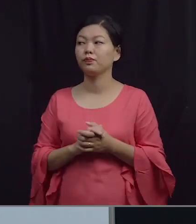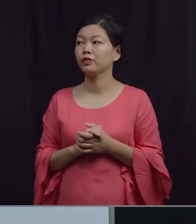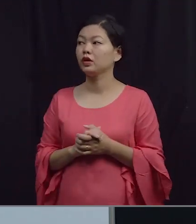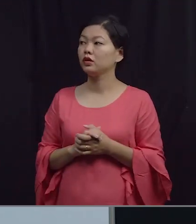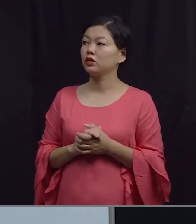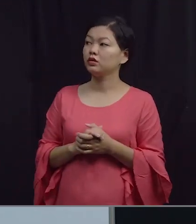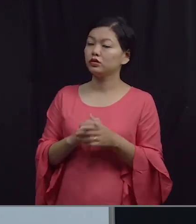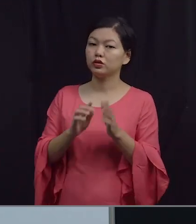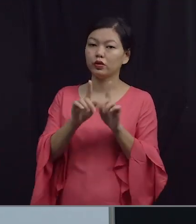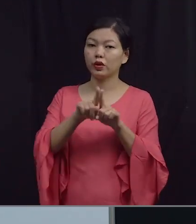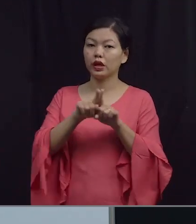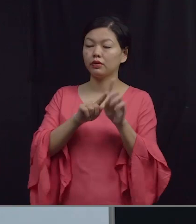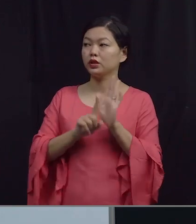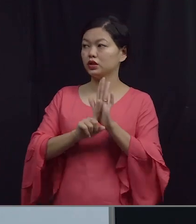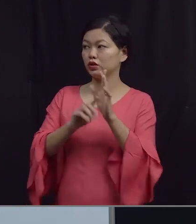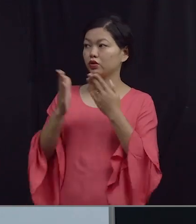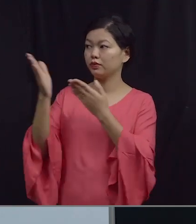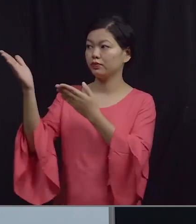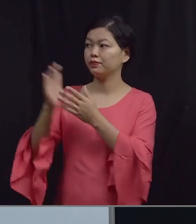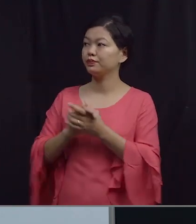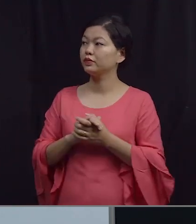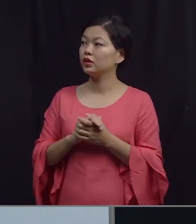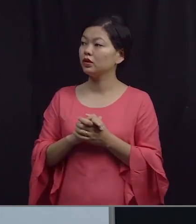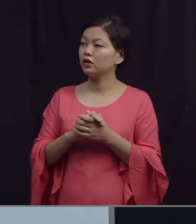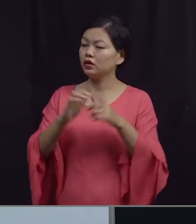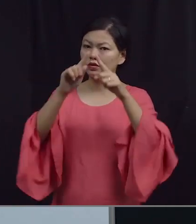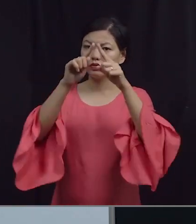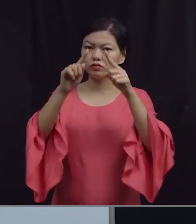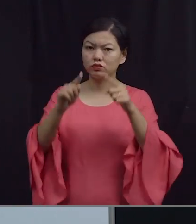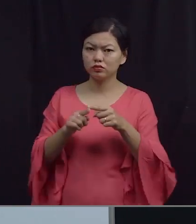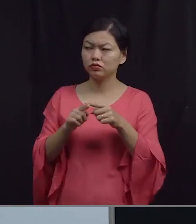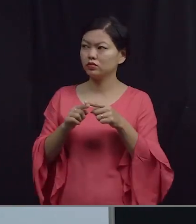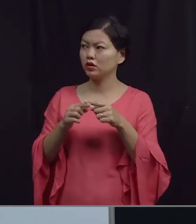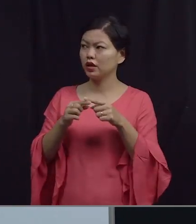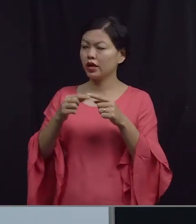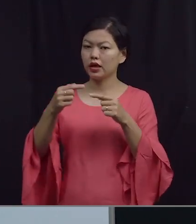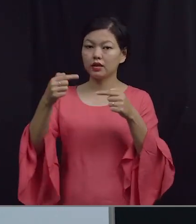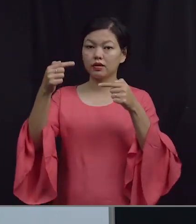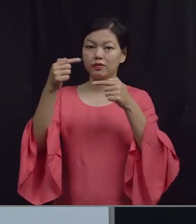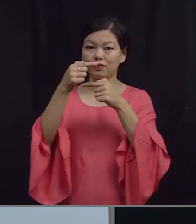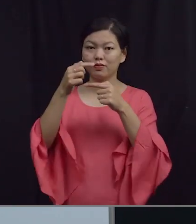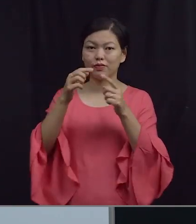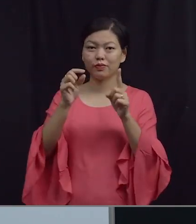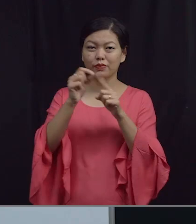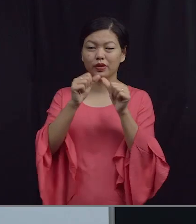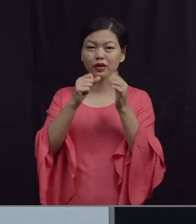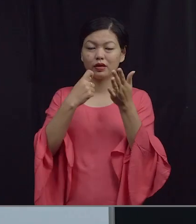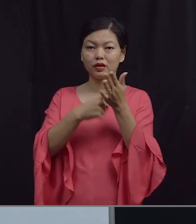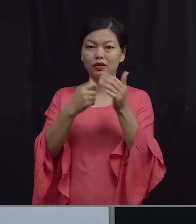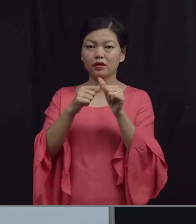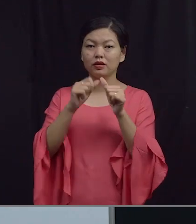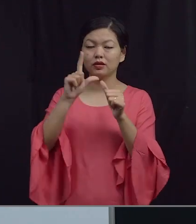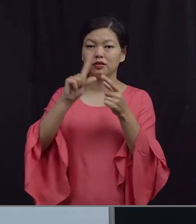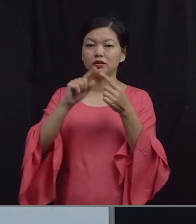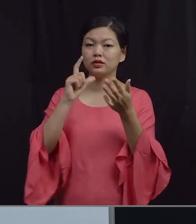axis, and say this is a ray. So this is a ray falling parallelly, and since this